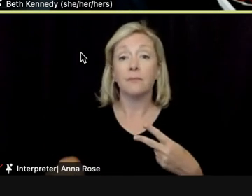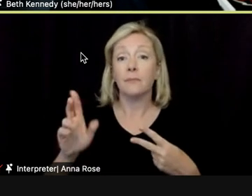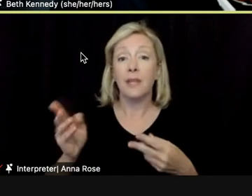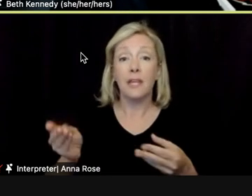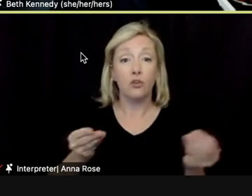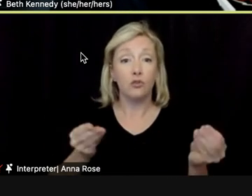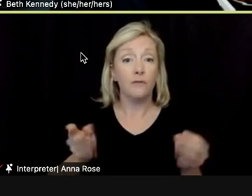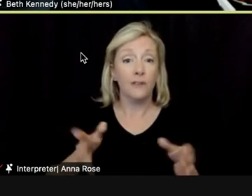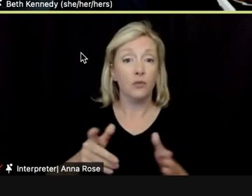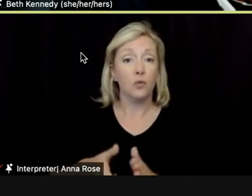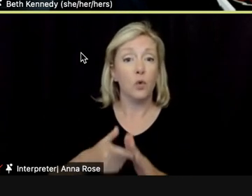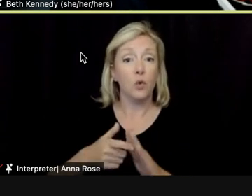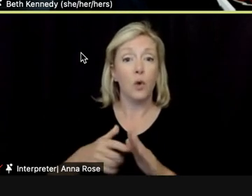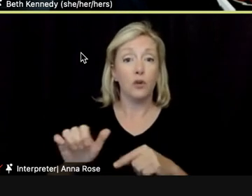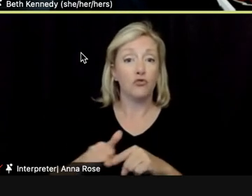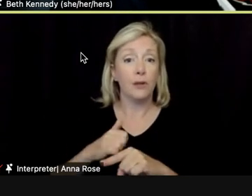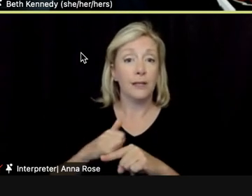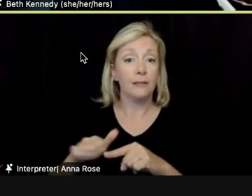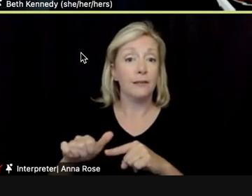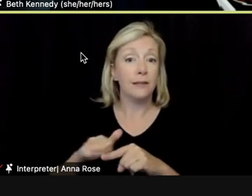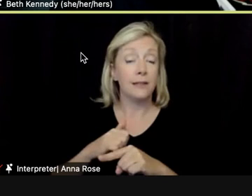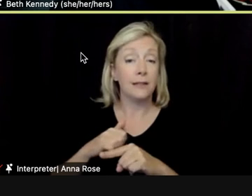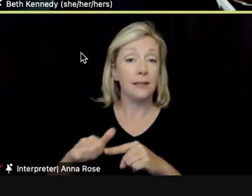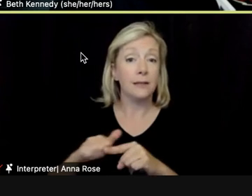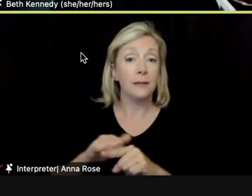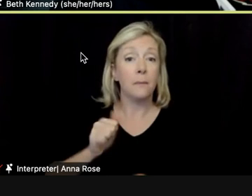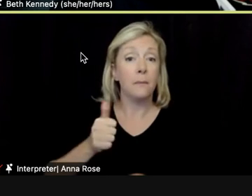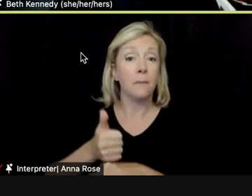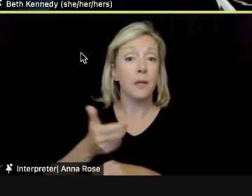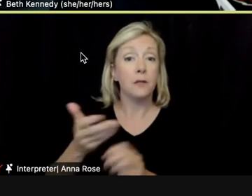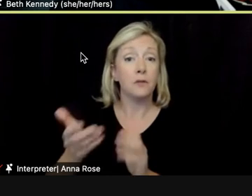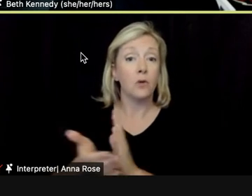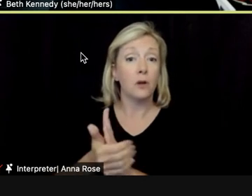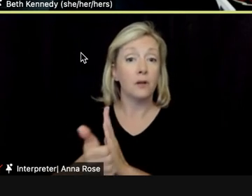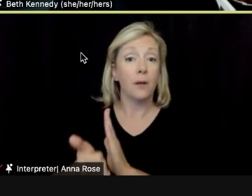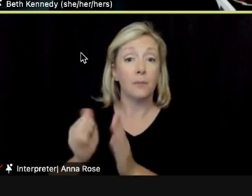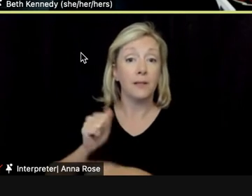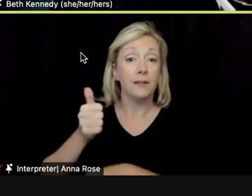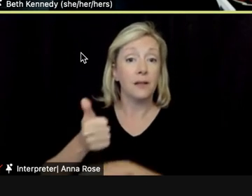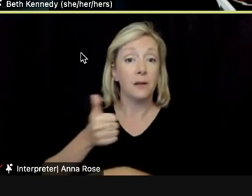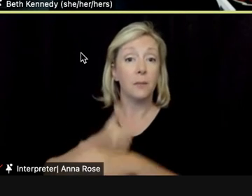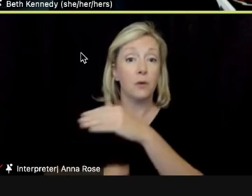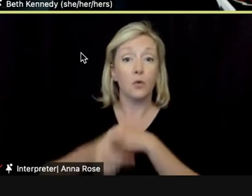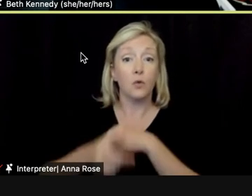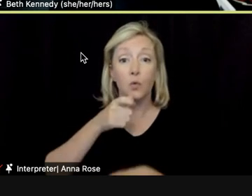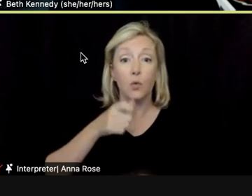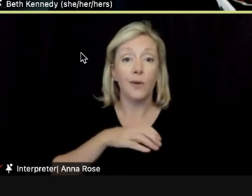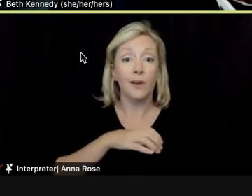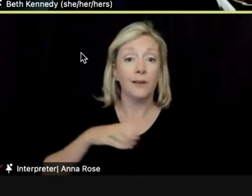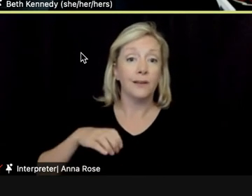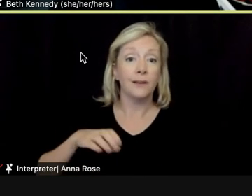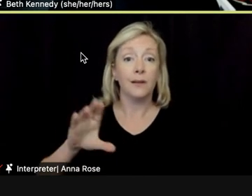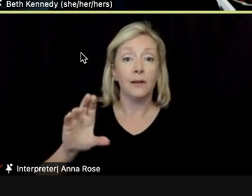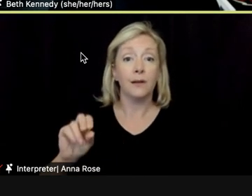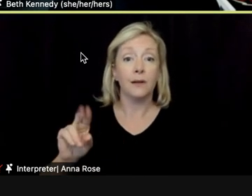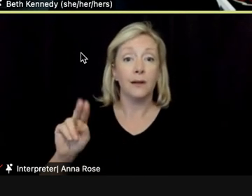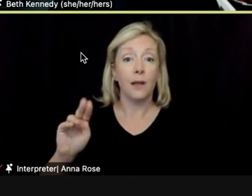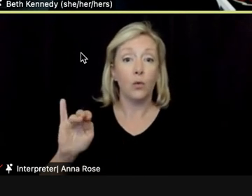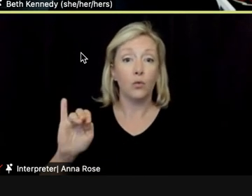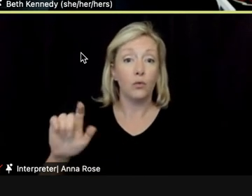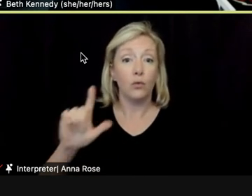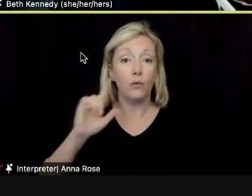have training based on the competencies that are established by the Council for Exceptional Children. So when you talk about